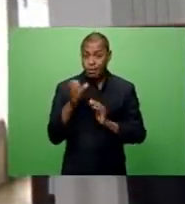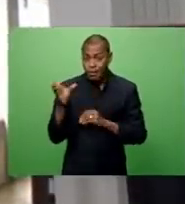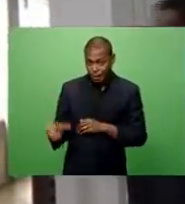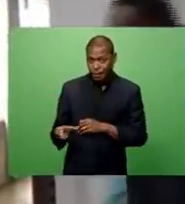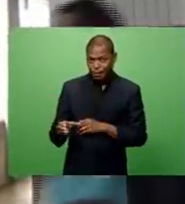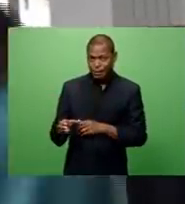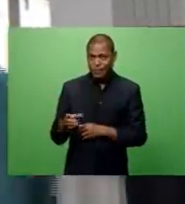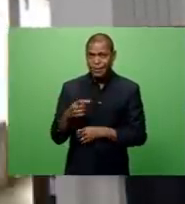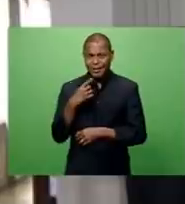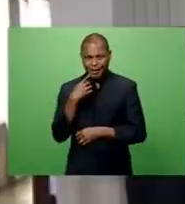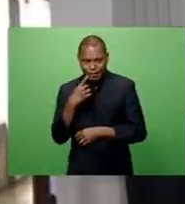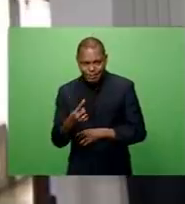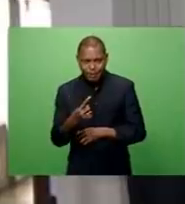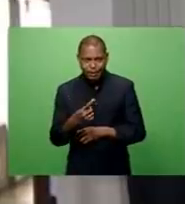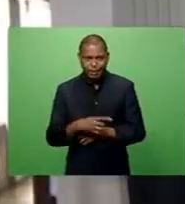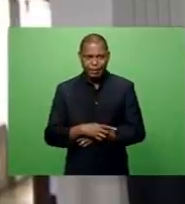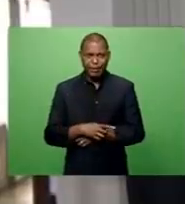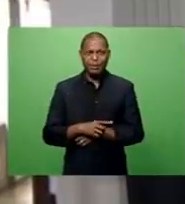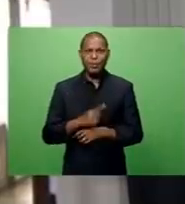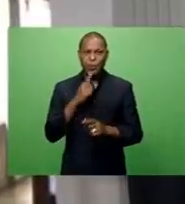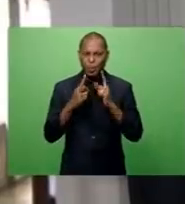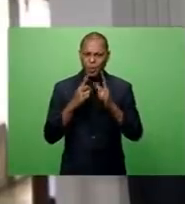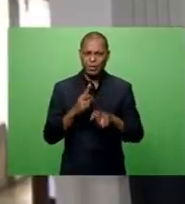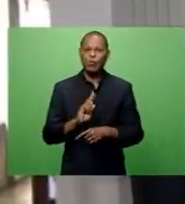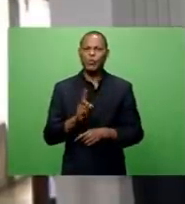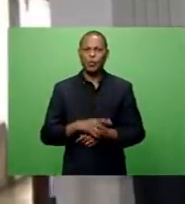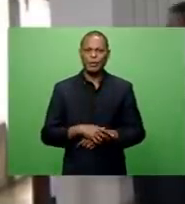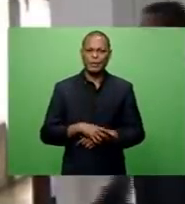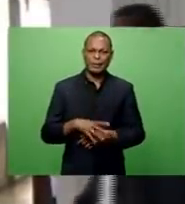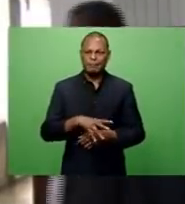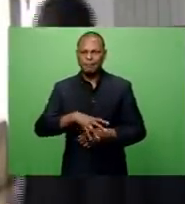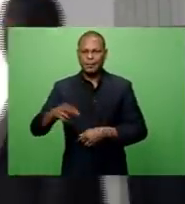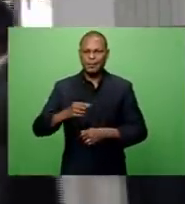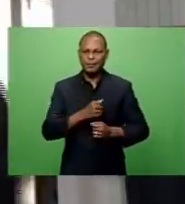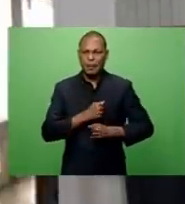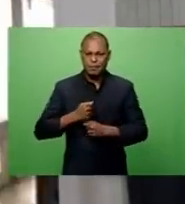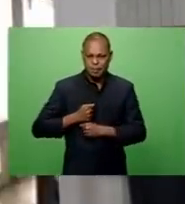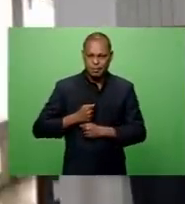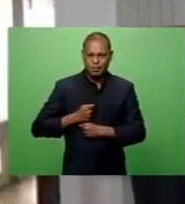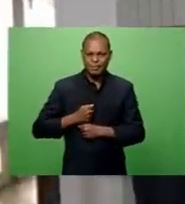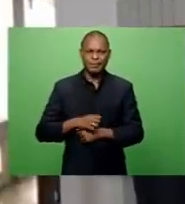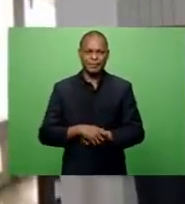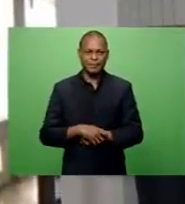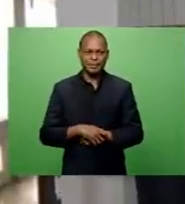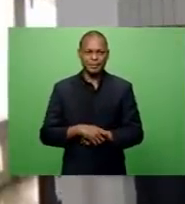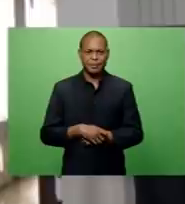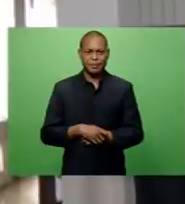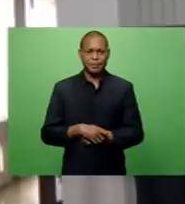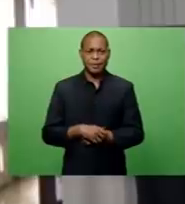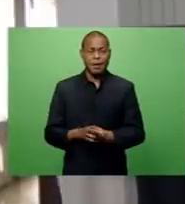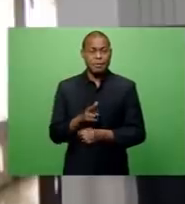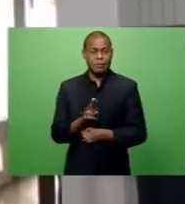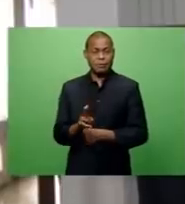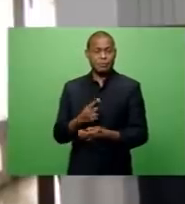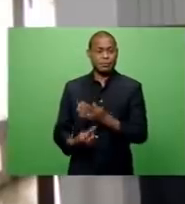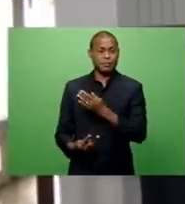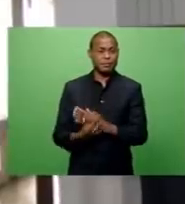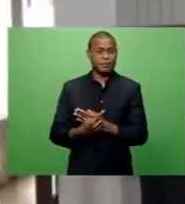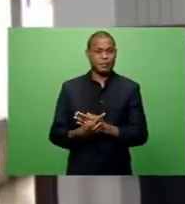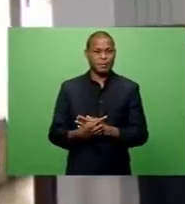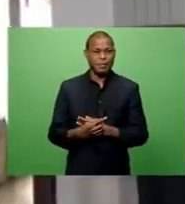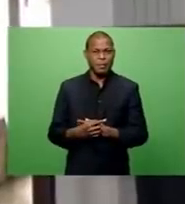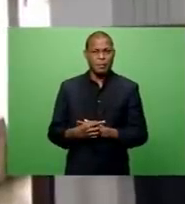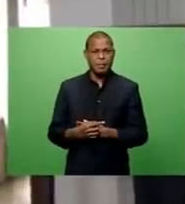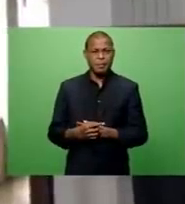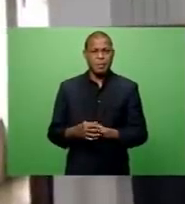that we should have an illegal takeover of the government. Rather unfortunate, and I look forward to